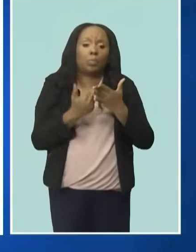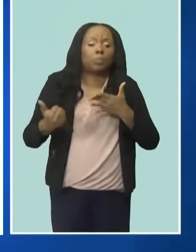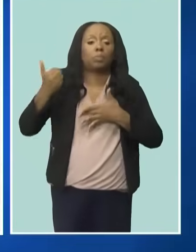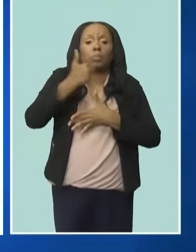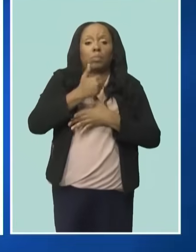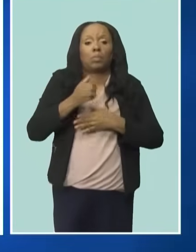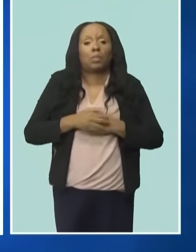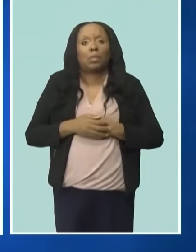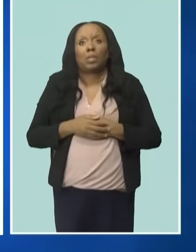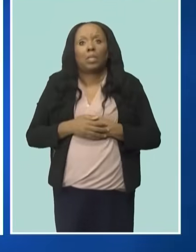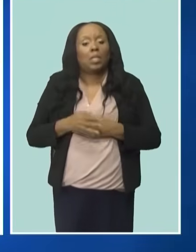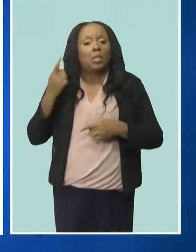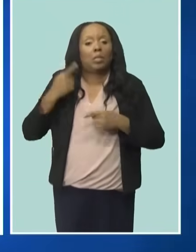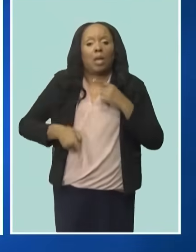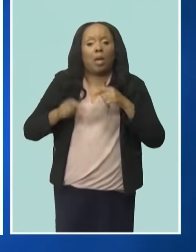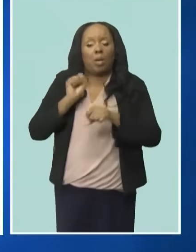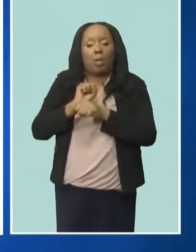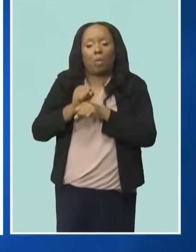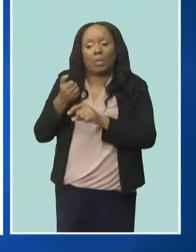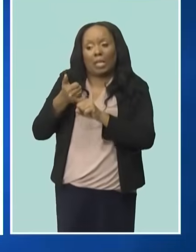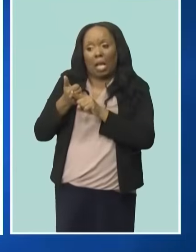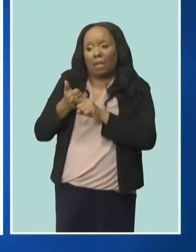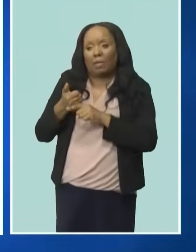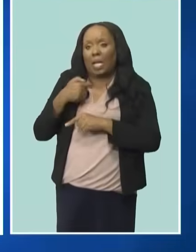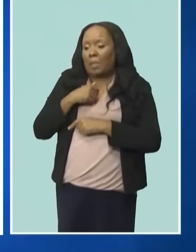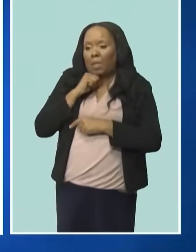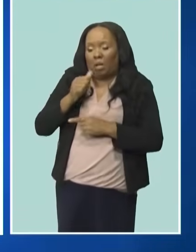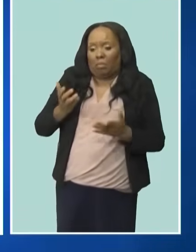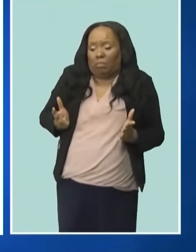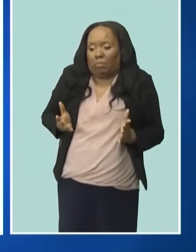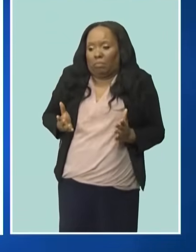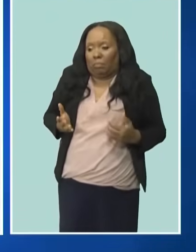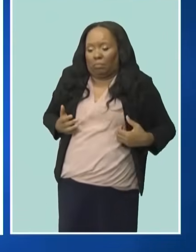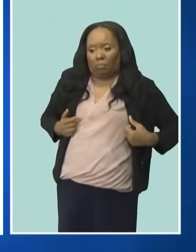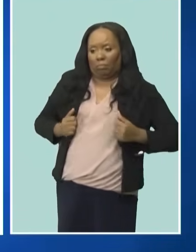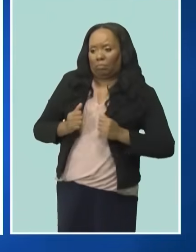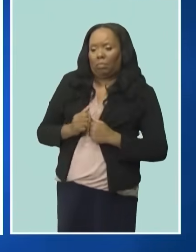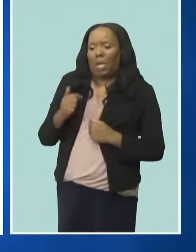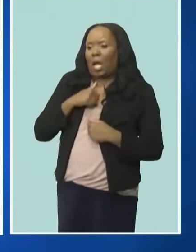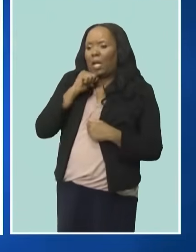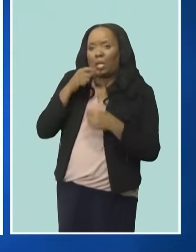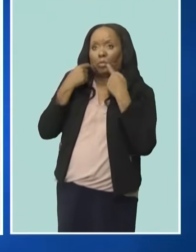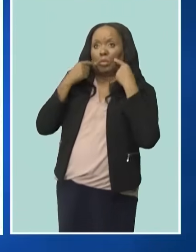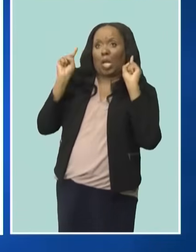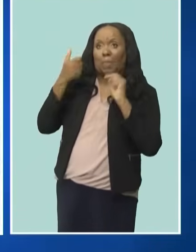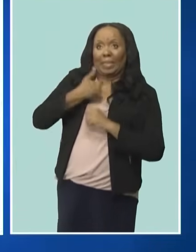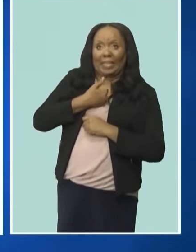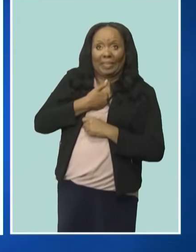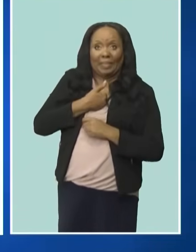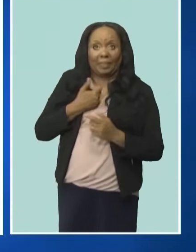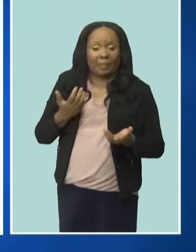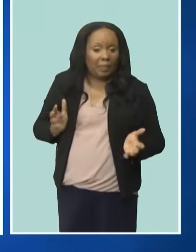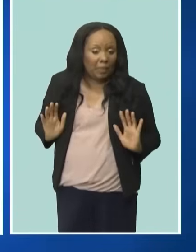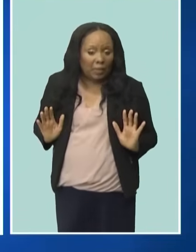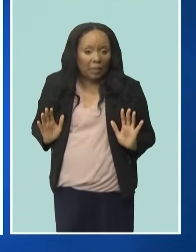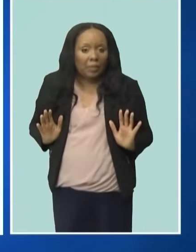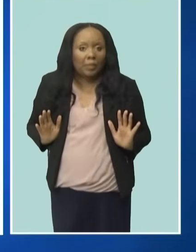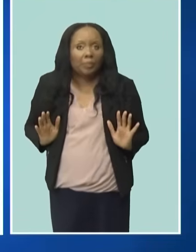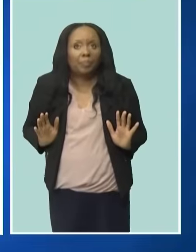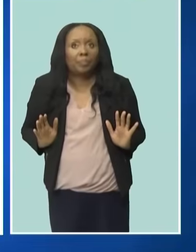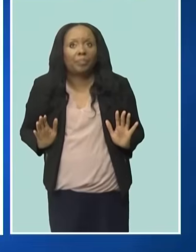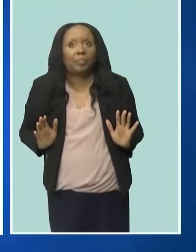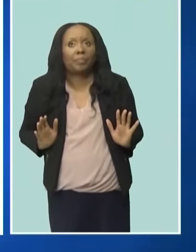one is an island, and I certainly am not. I didn't do it on my own. So I